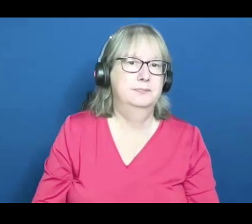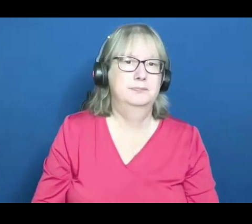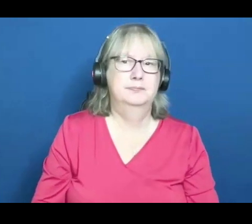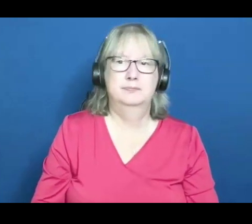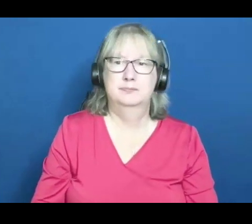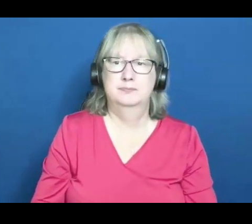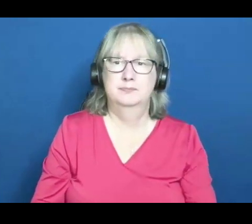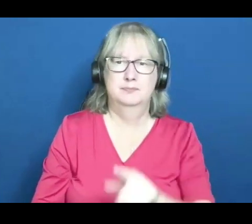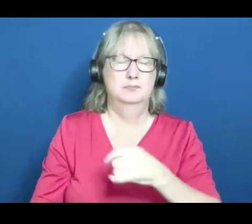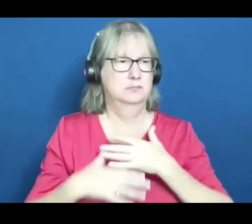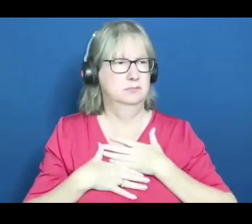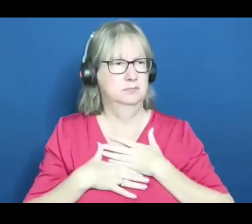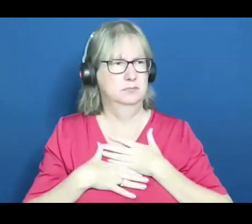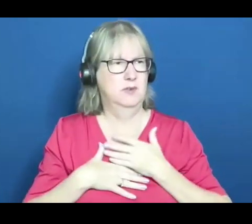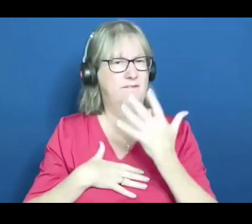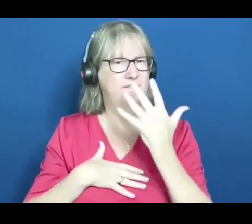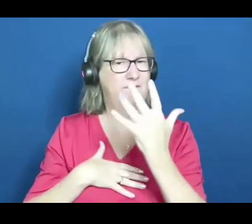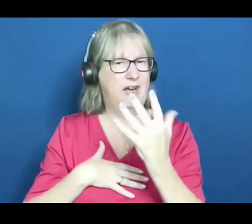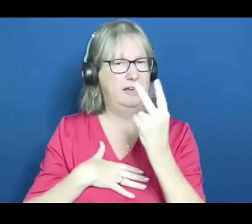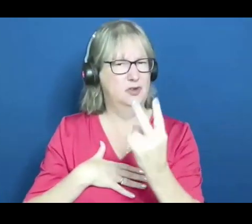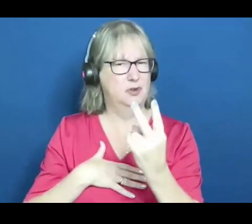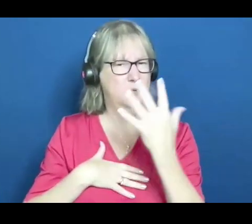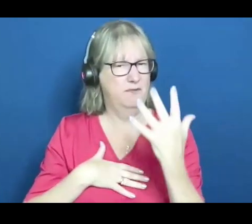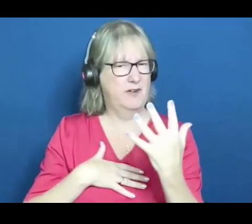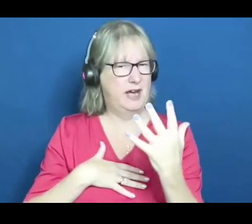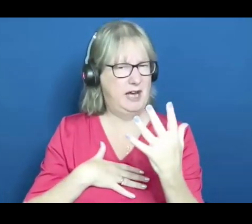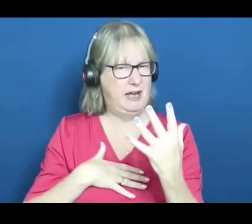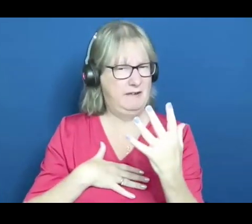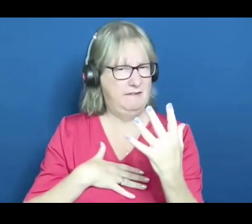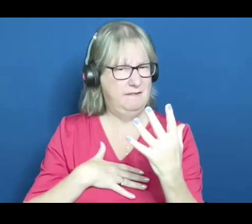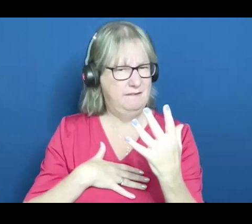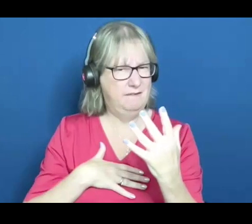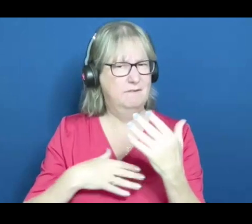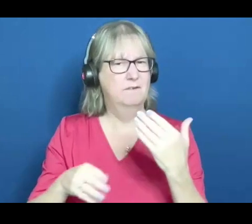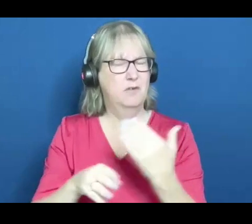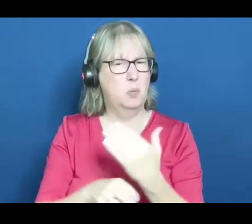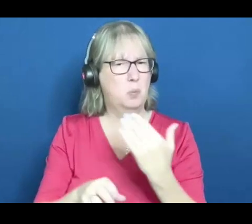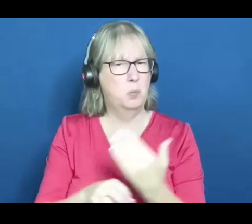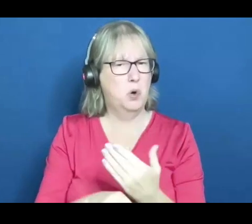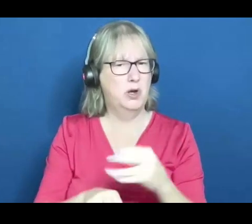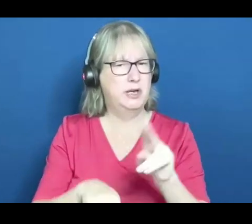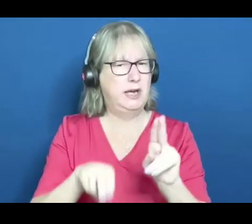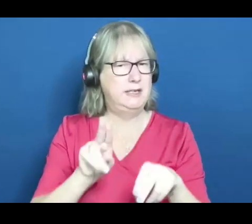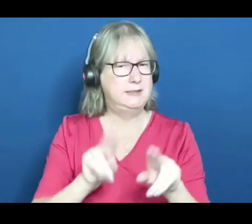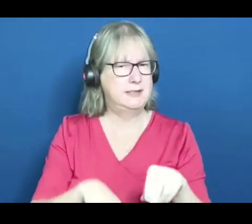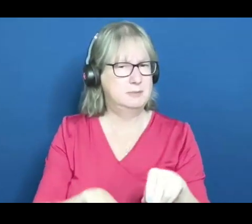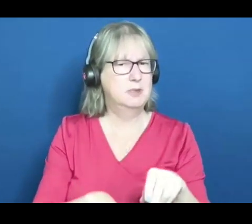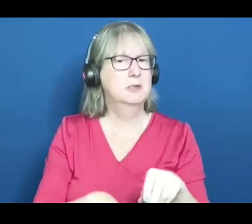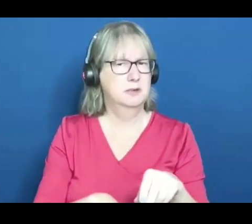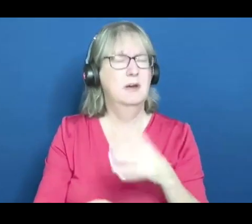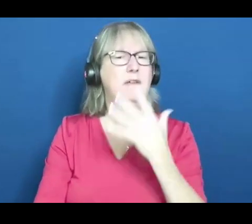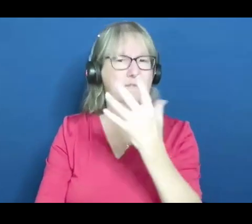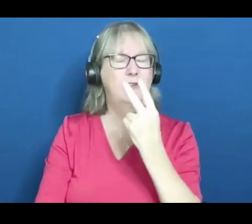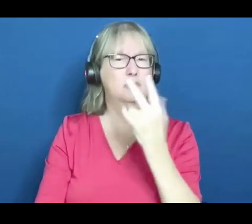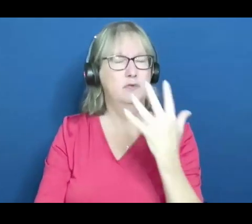I believe ours is 525, is it, Andy? The workplace assessment that we do. Yeah. 525,